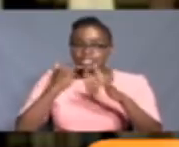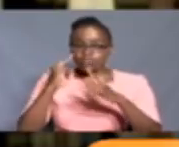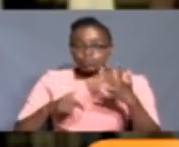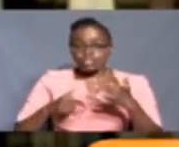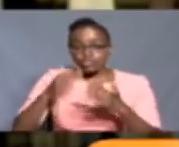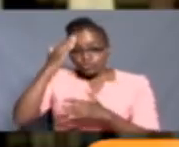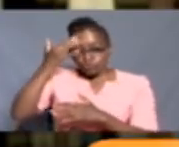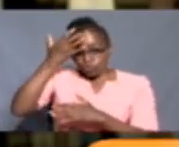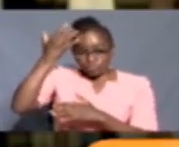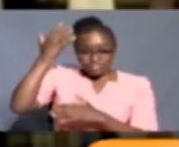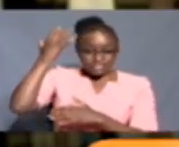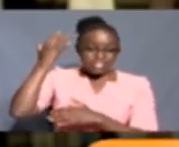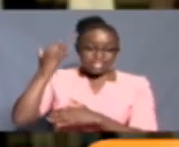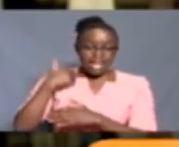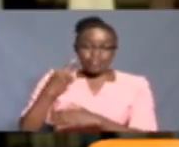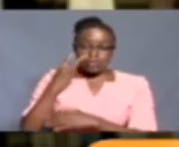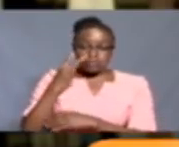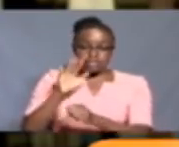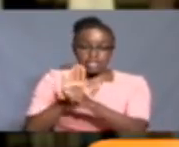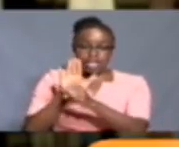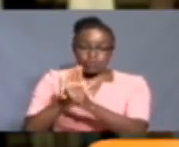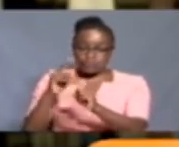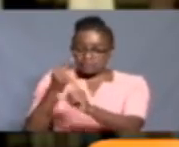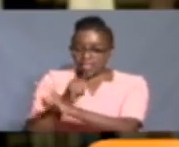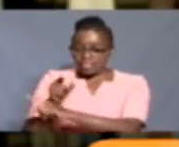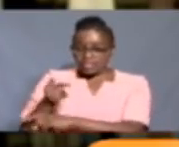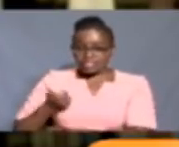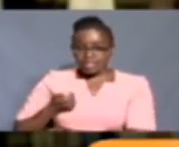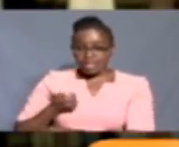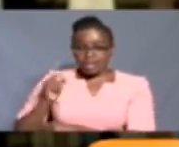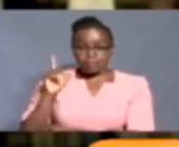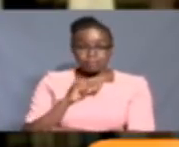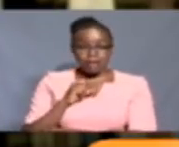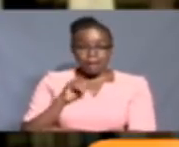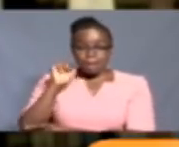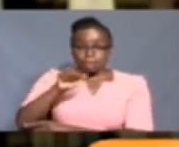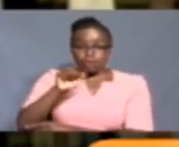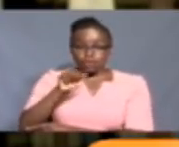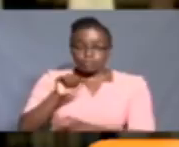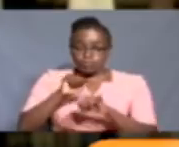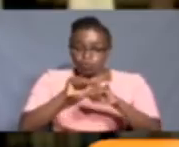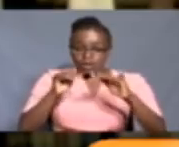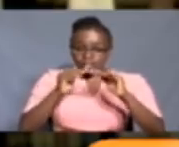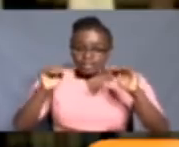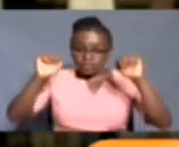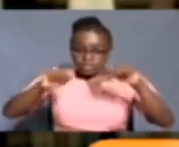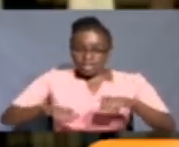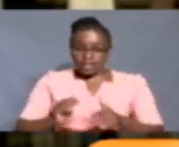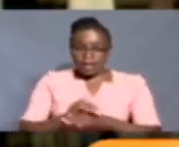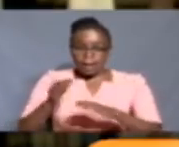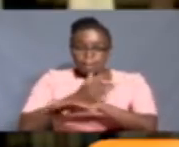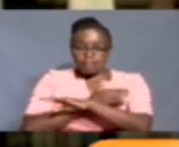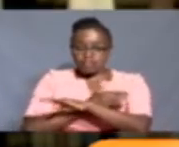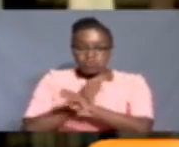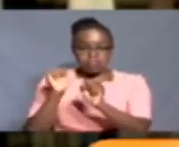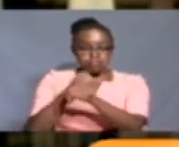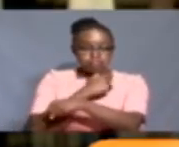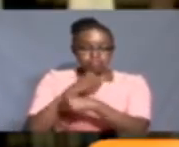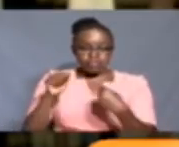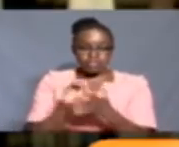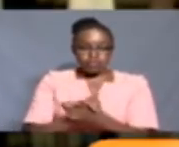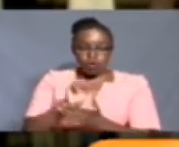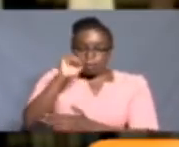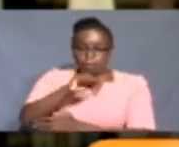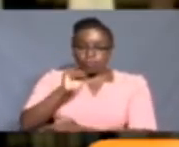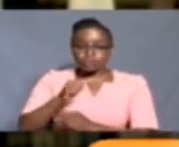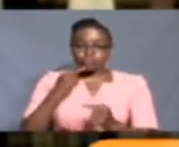sister, we have observed a lot of difference in this girl. She's able to clean the house before she couldn't, and she's able to